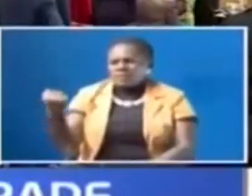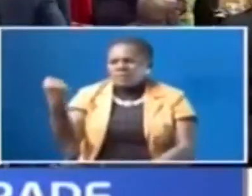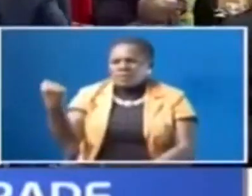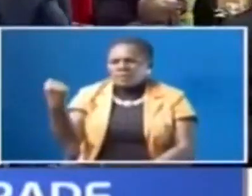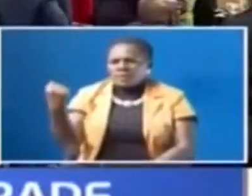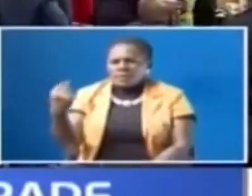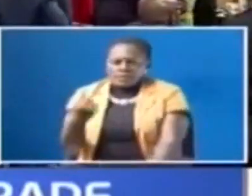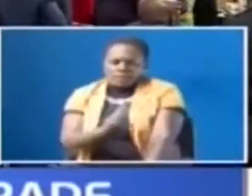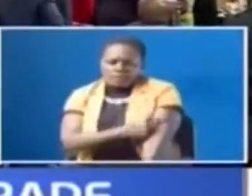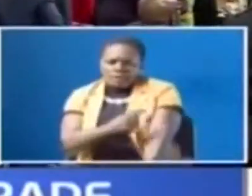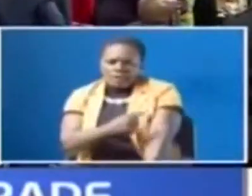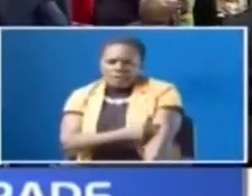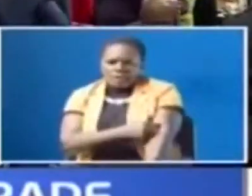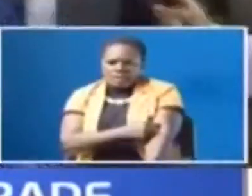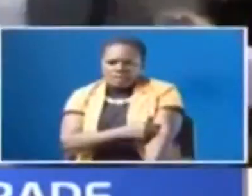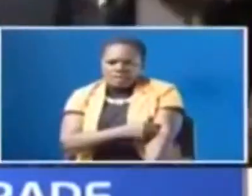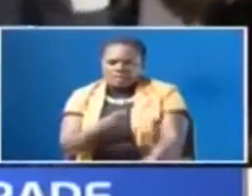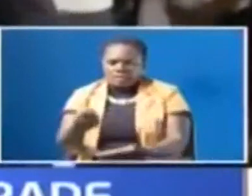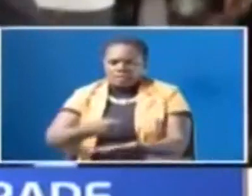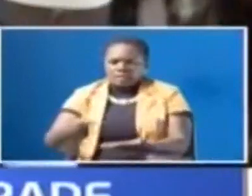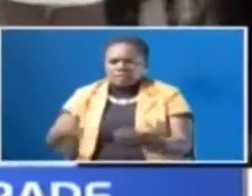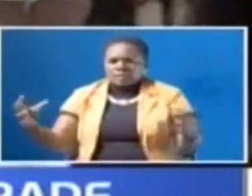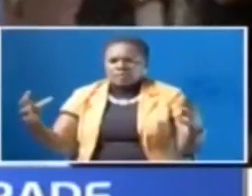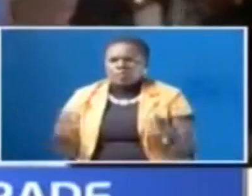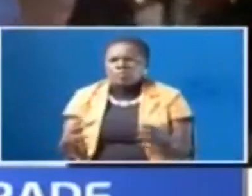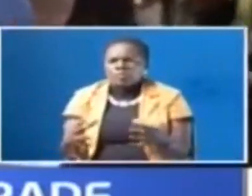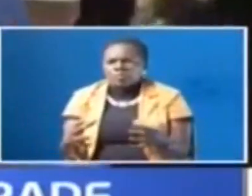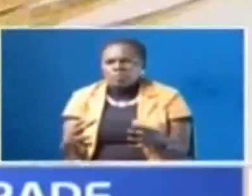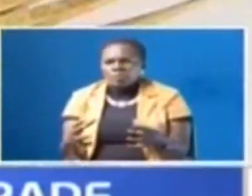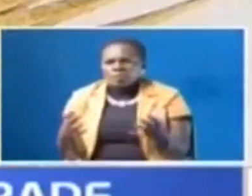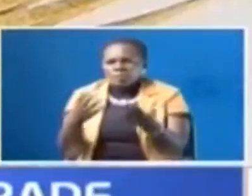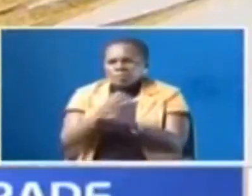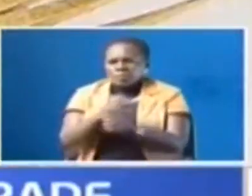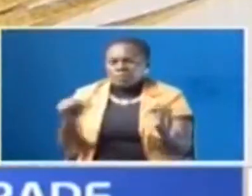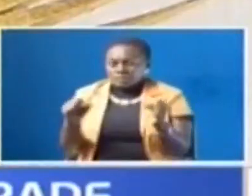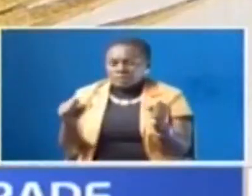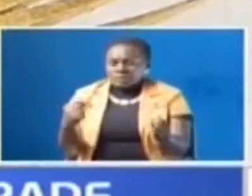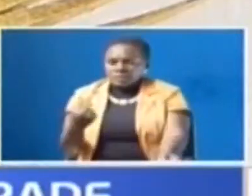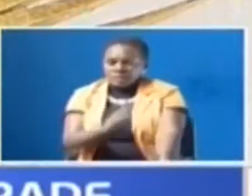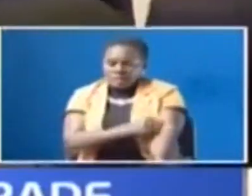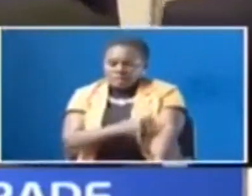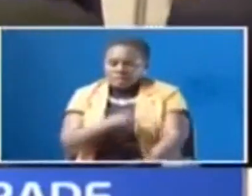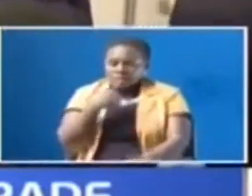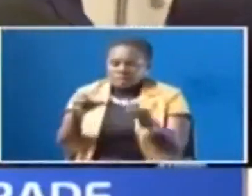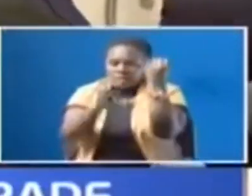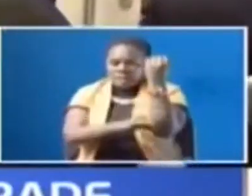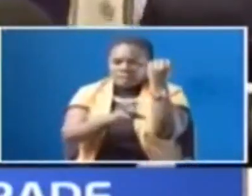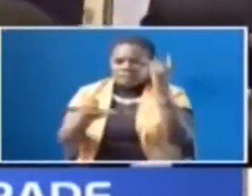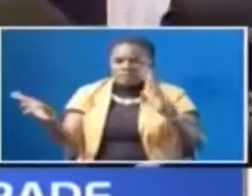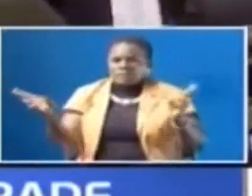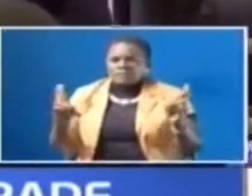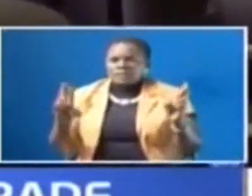2019. Ghana will be home for the Secretariat of the Trade Zone. Its president, Nana Akufo-Addo, says his country is ready to